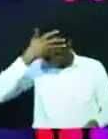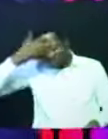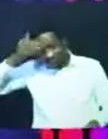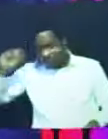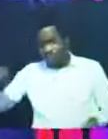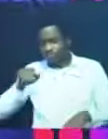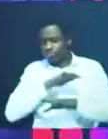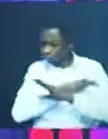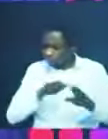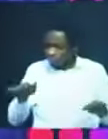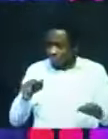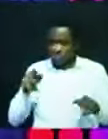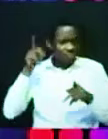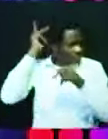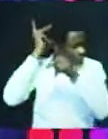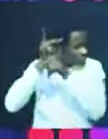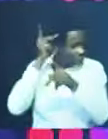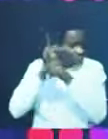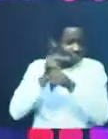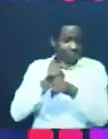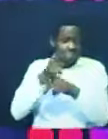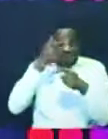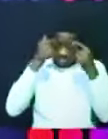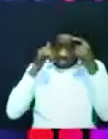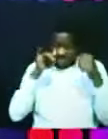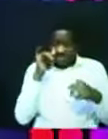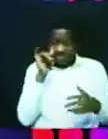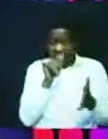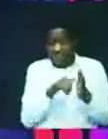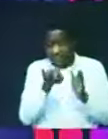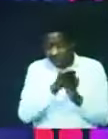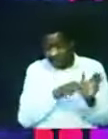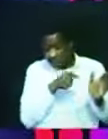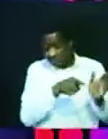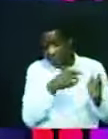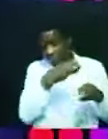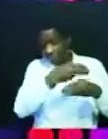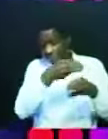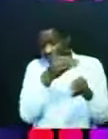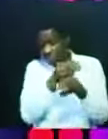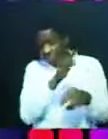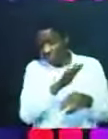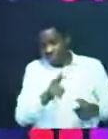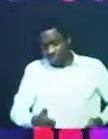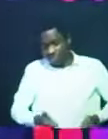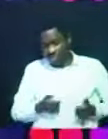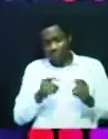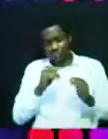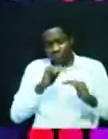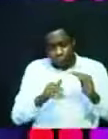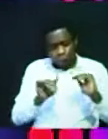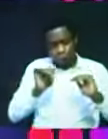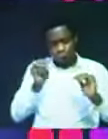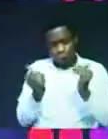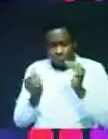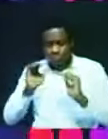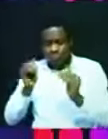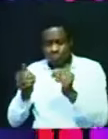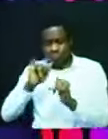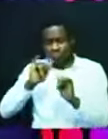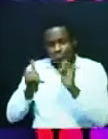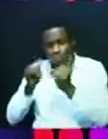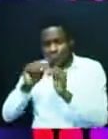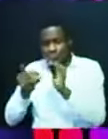that has molded your life for God and for good. As my Paul air can't you